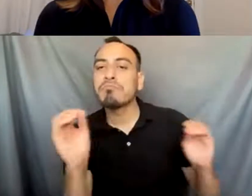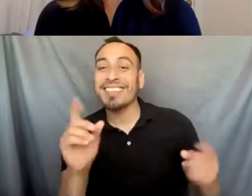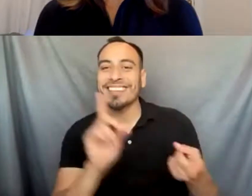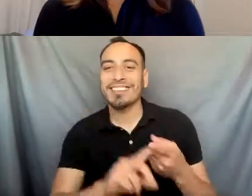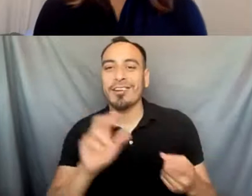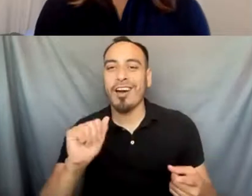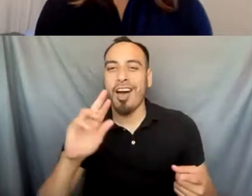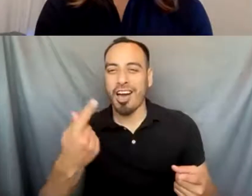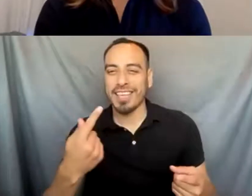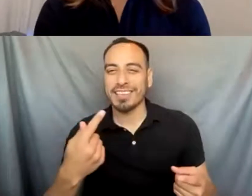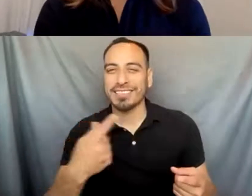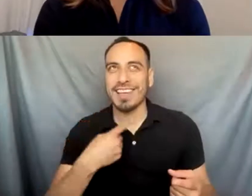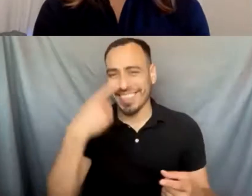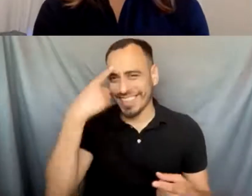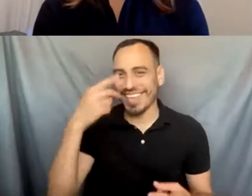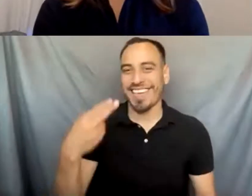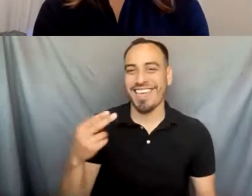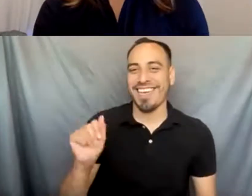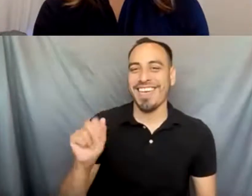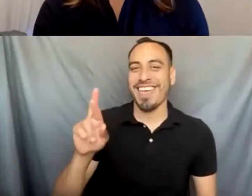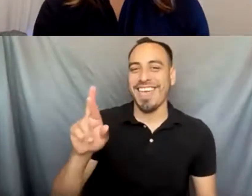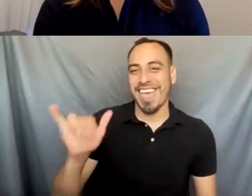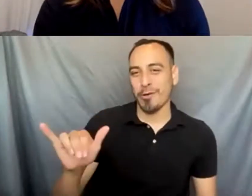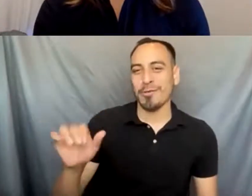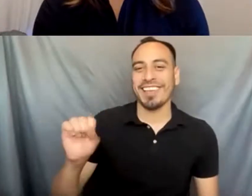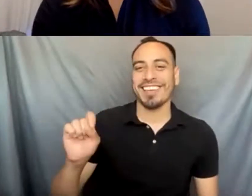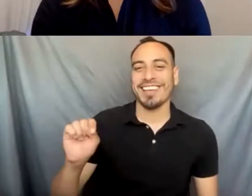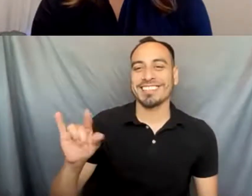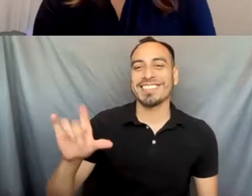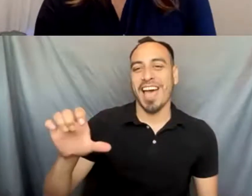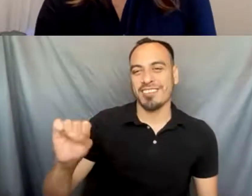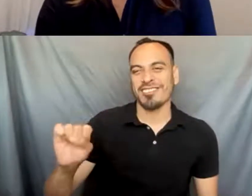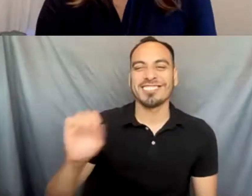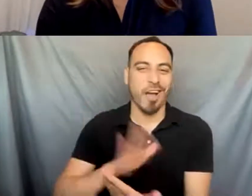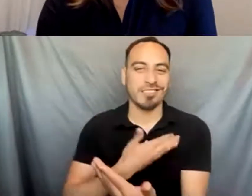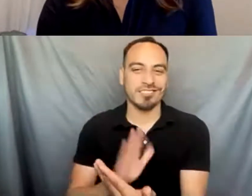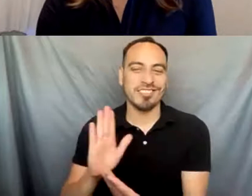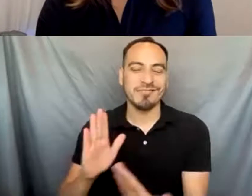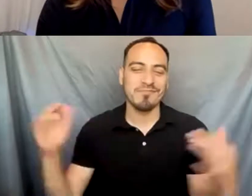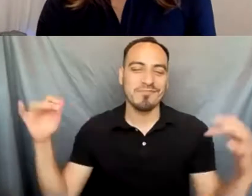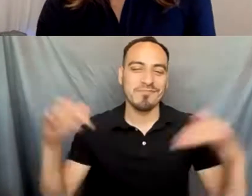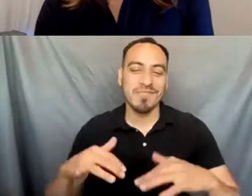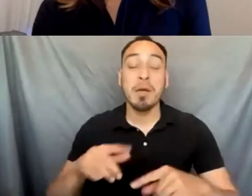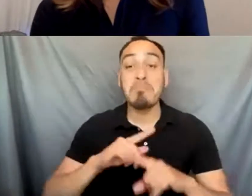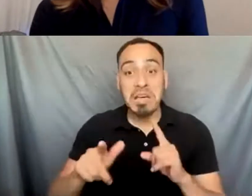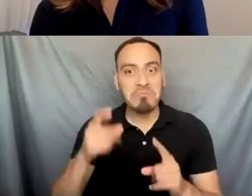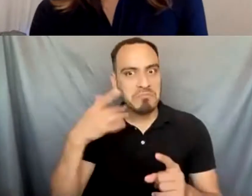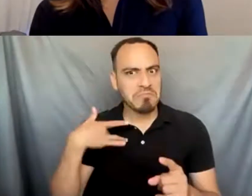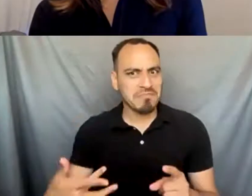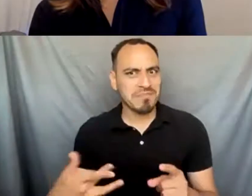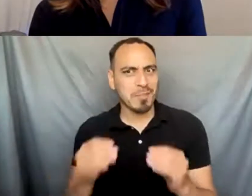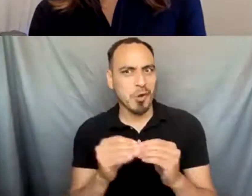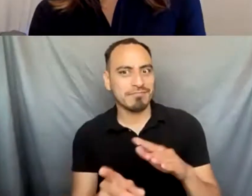I think it's the Harry Styles concert, if I remember correctly. But then you'll start to see some more concerts there. And then again, when